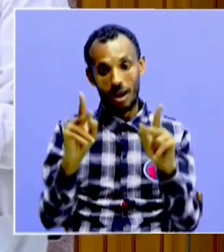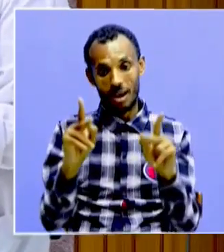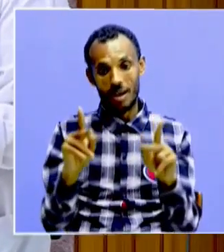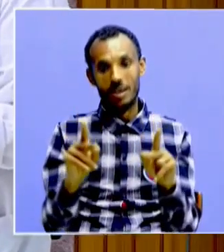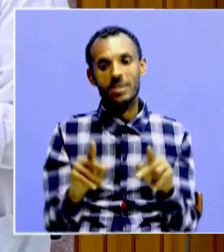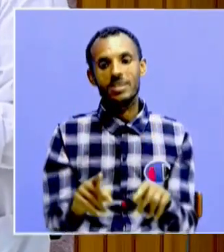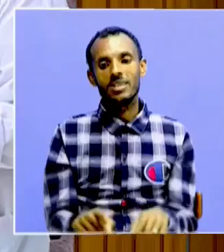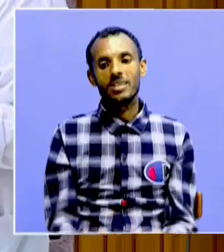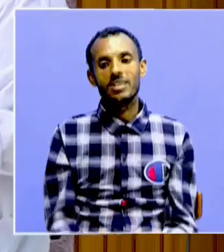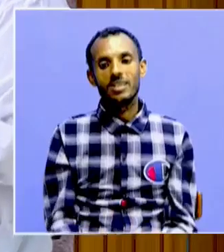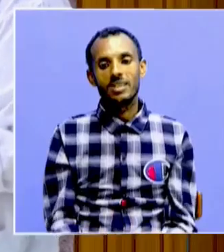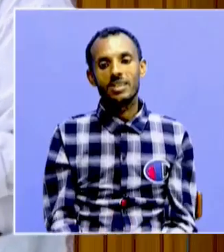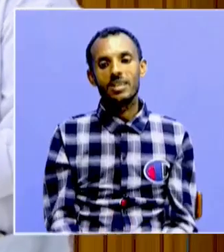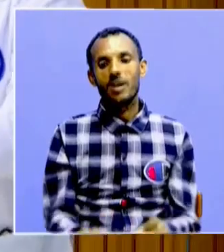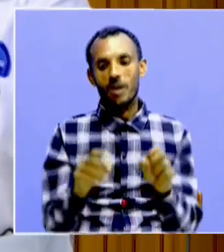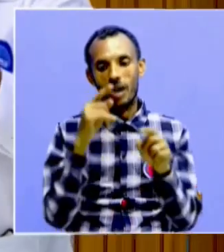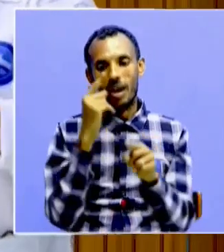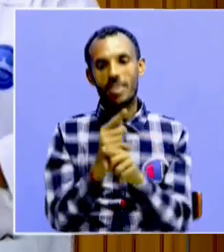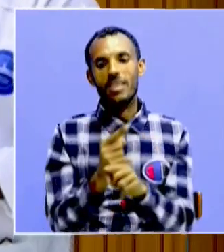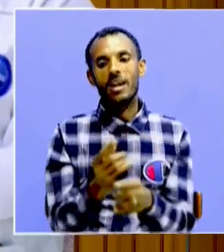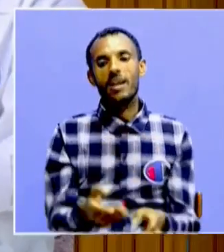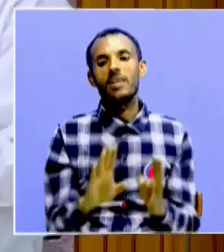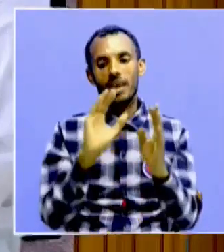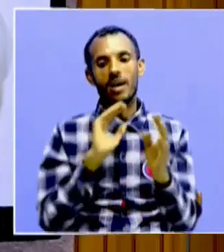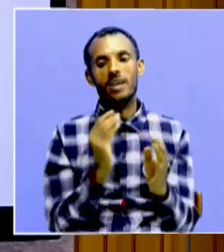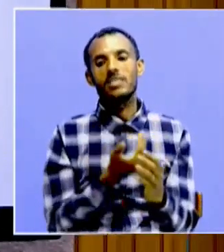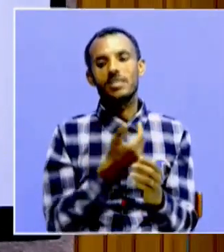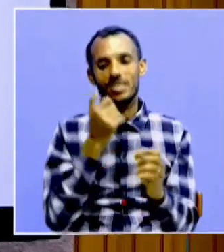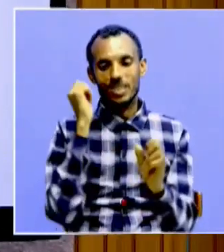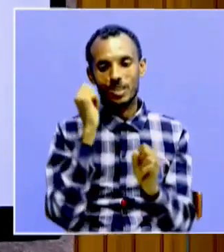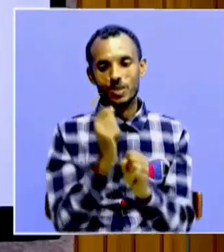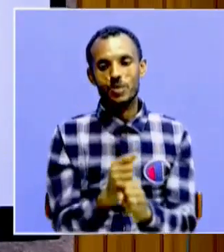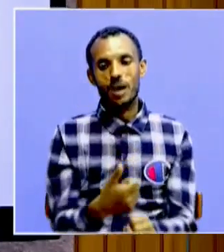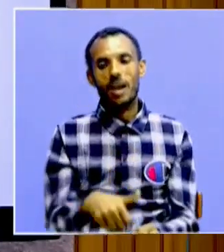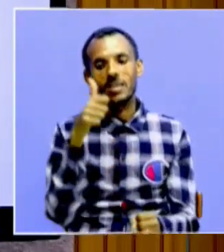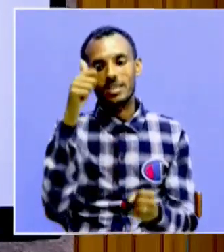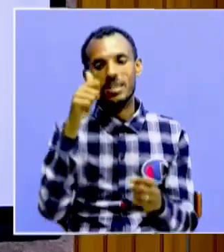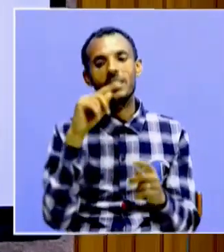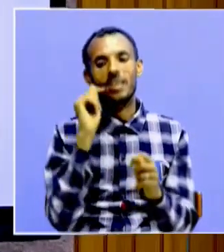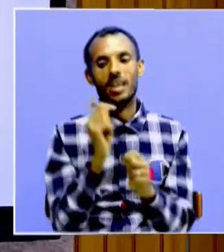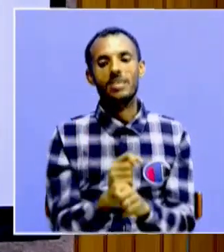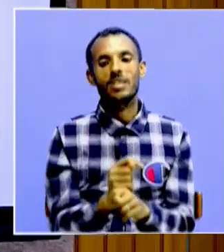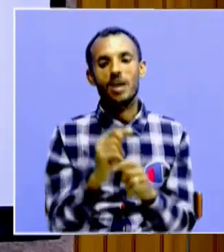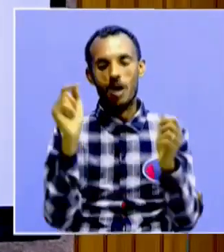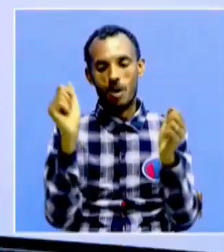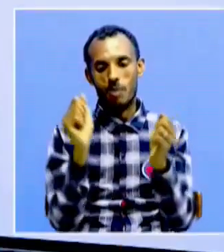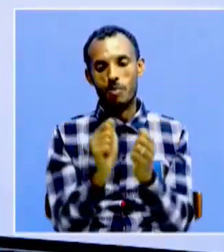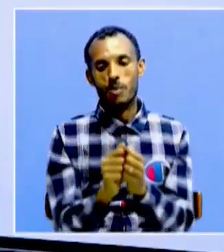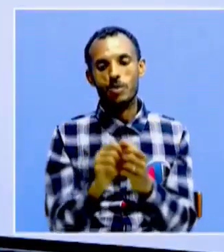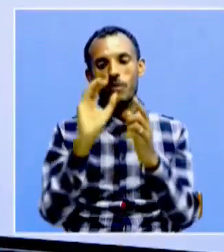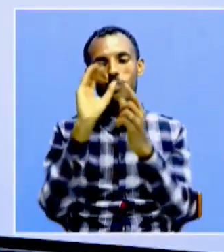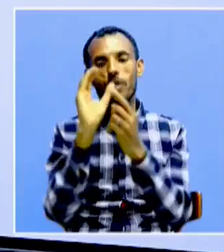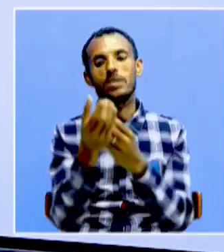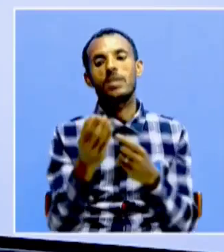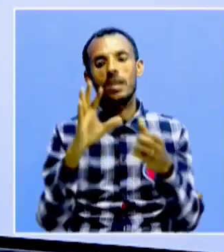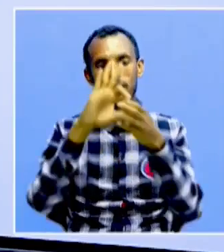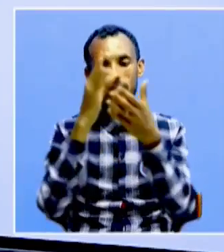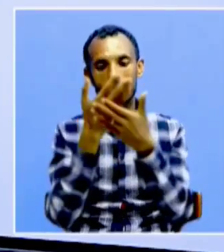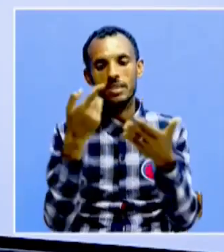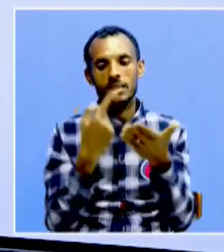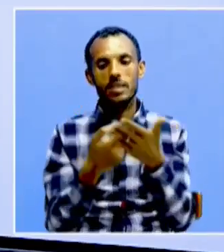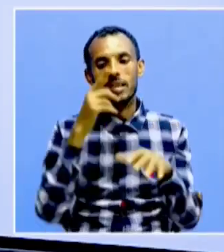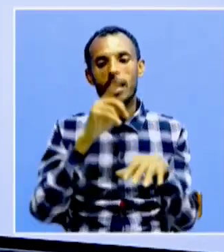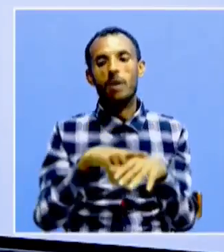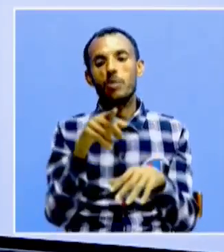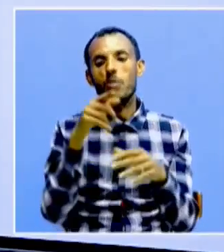far? All right. Let us do another task which shows both of the conditionals. Now this time we're going to